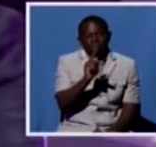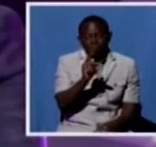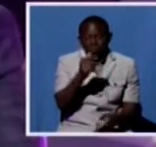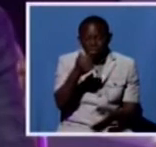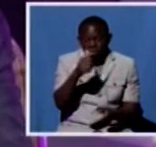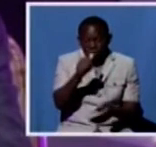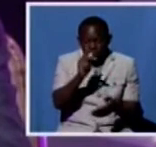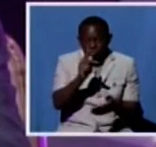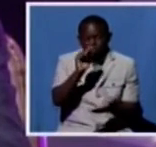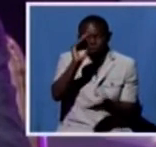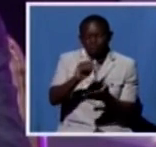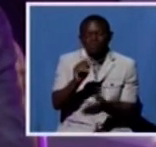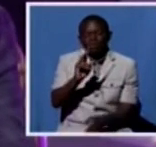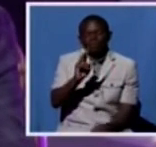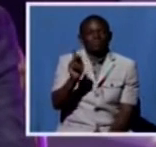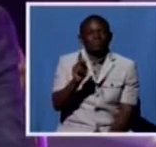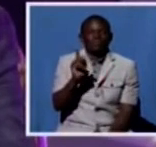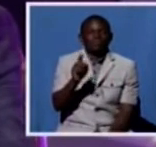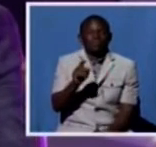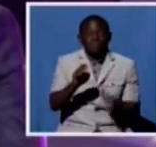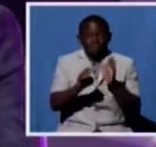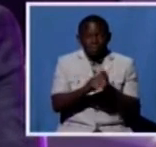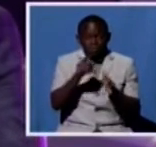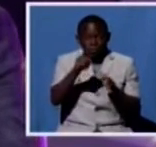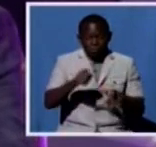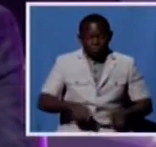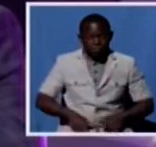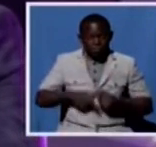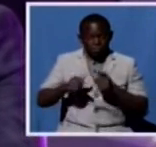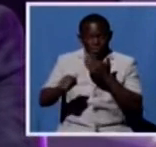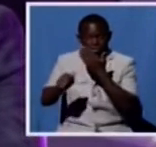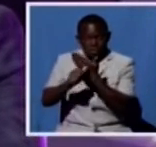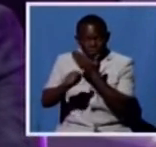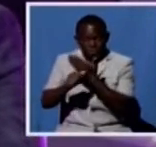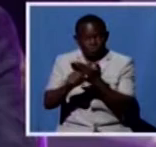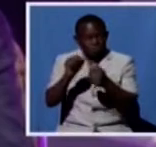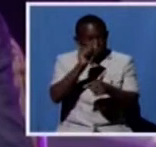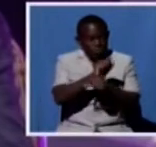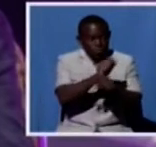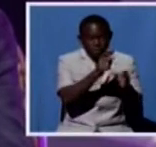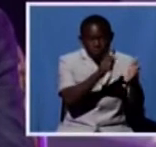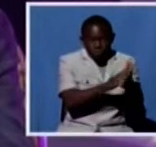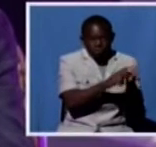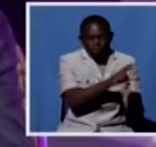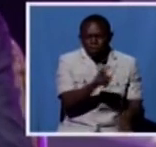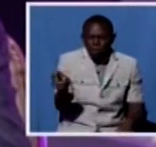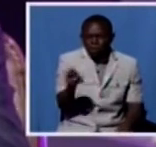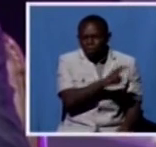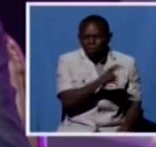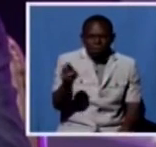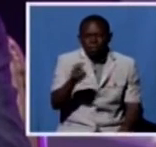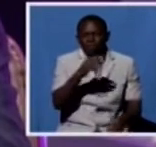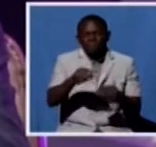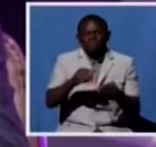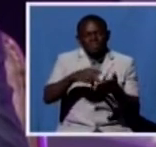Kafiwe and work in Lusaka, the moment you hit 10 passes, the 11th pass, you are dropped to 25%. If you're paying